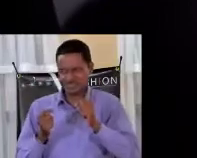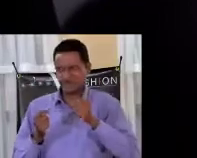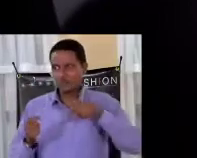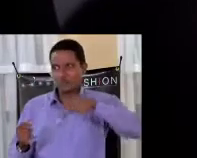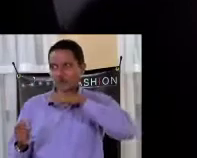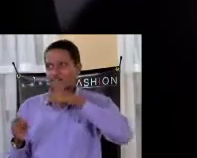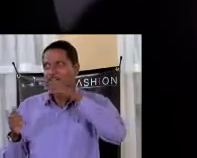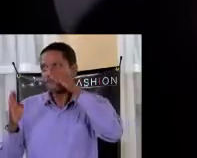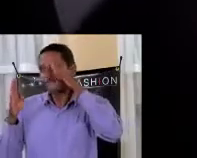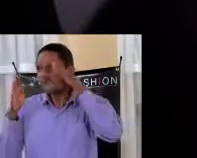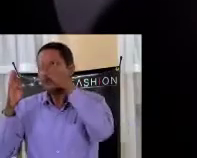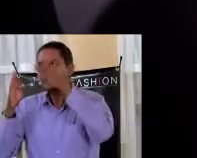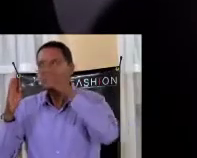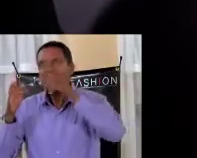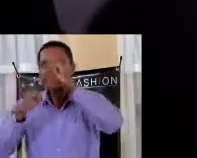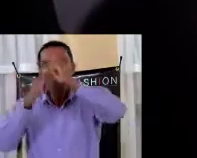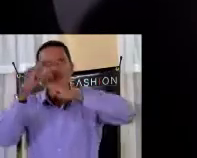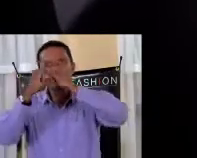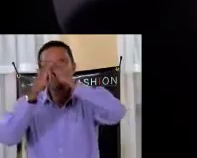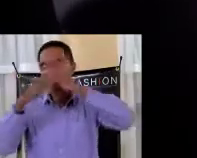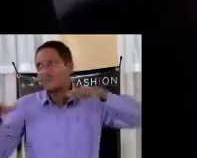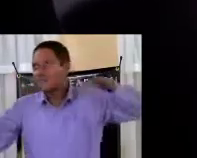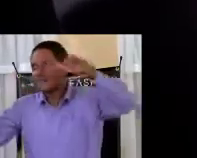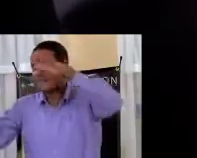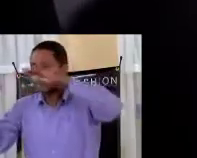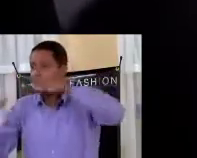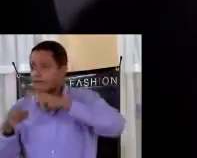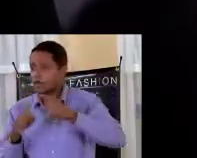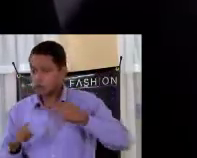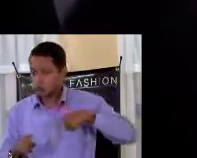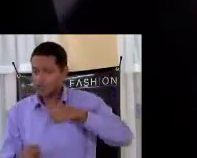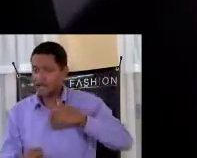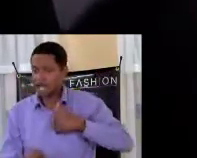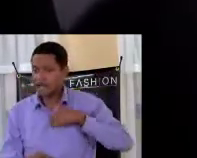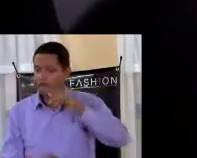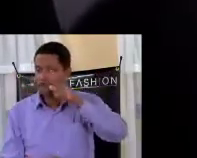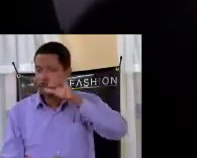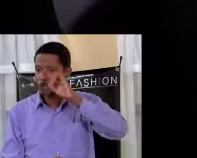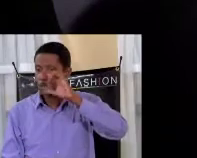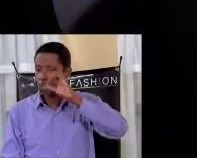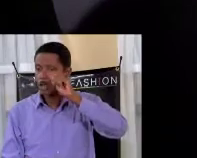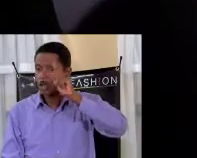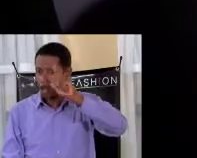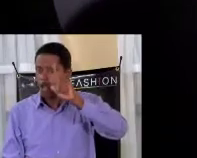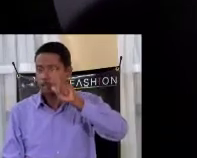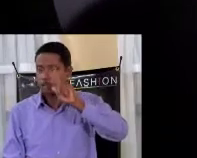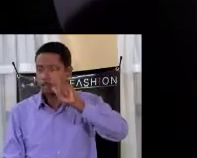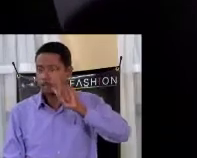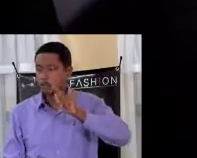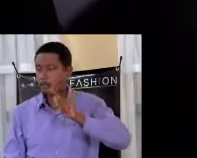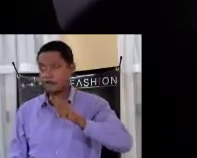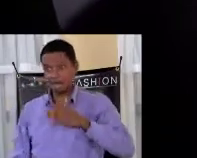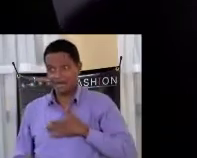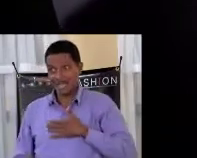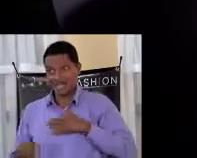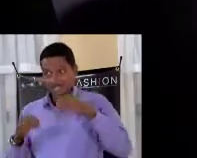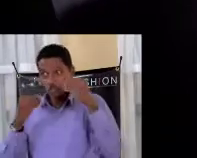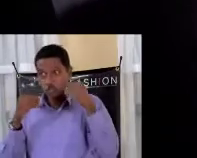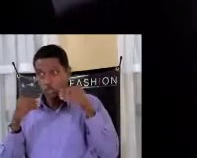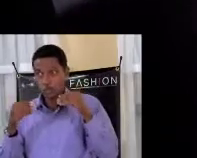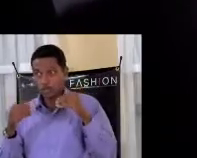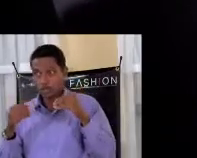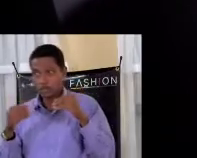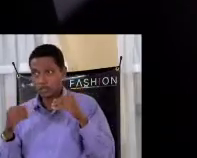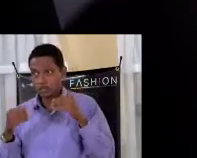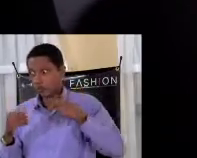this media. But we have our local trends in Trinidad, if I want to get as discreet as that, where at my store, we don't follow spring, summer,